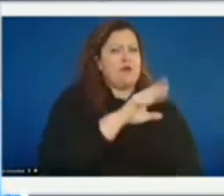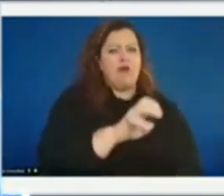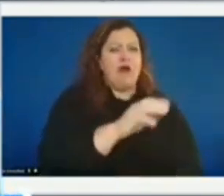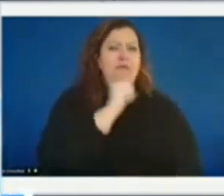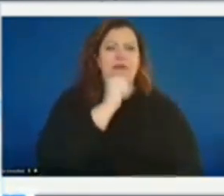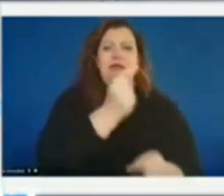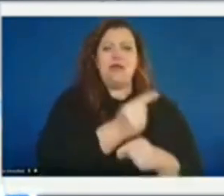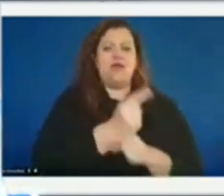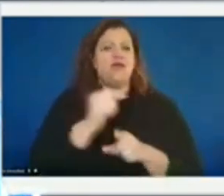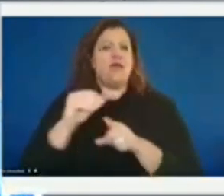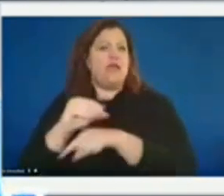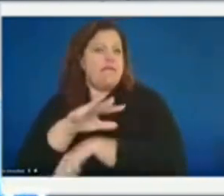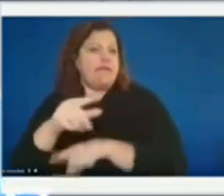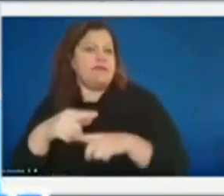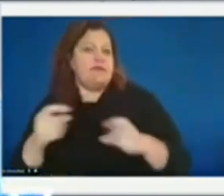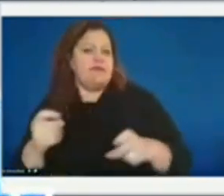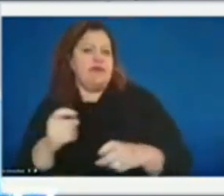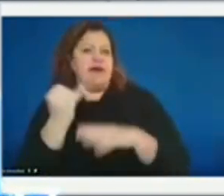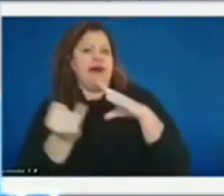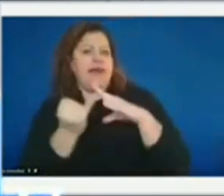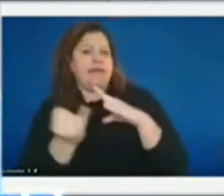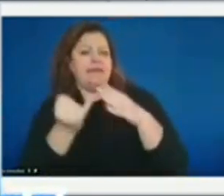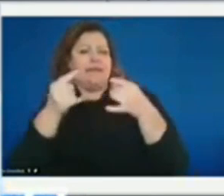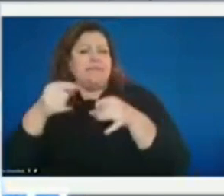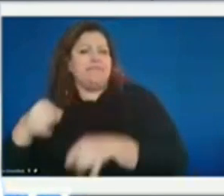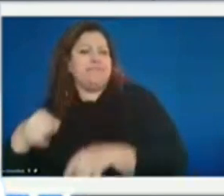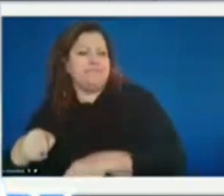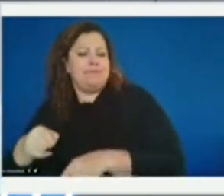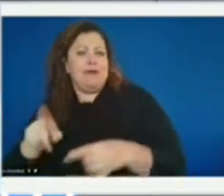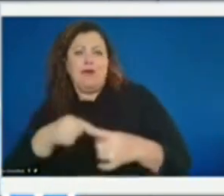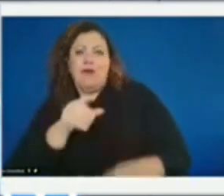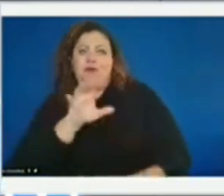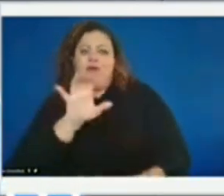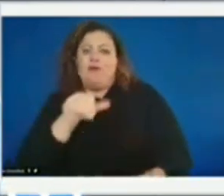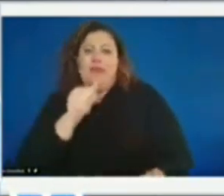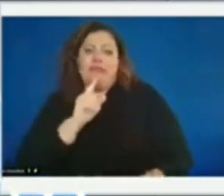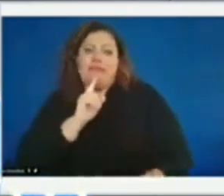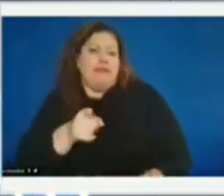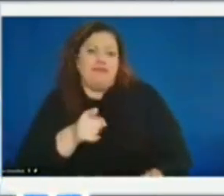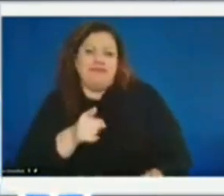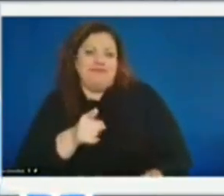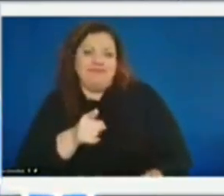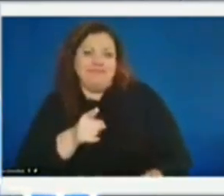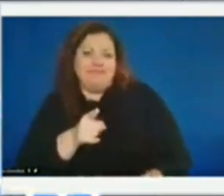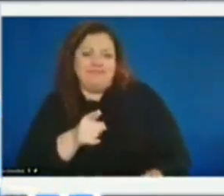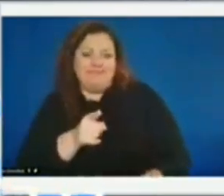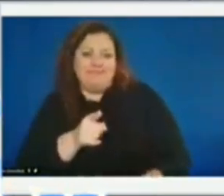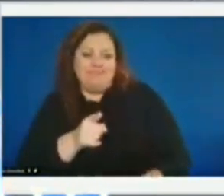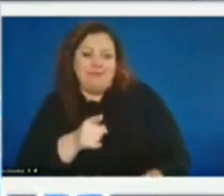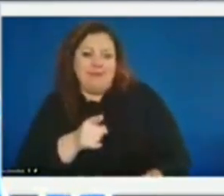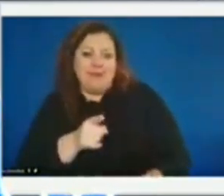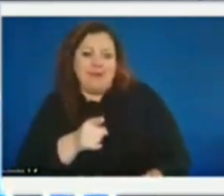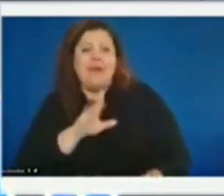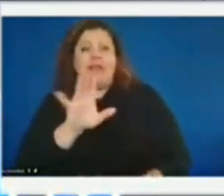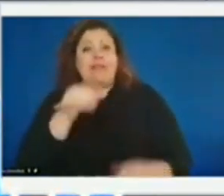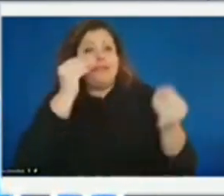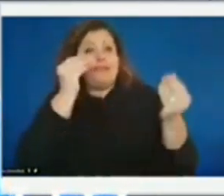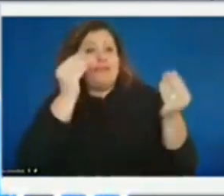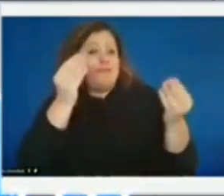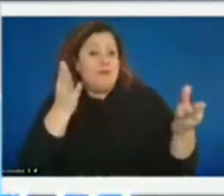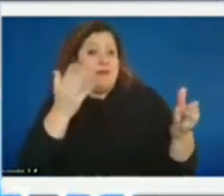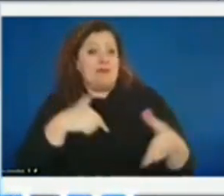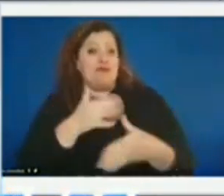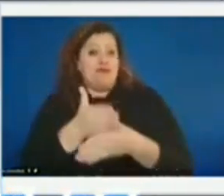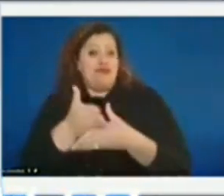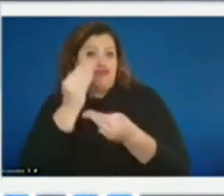influenced by isolated incidents when that is just not the case. The information we are sharing